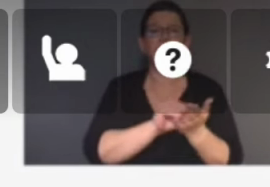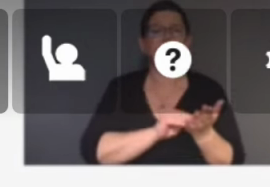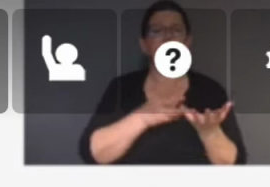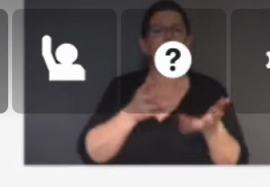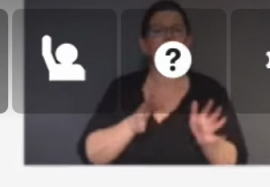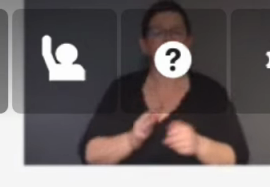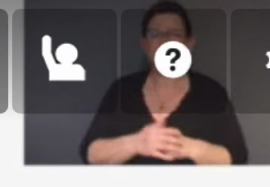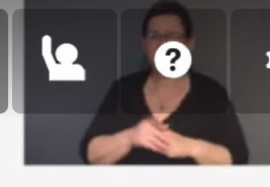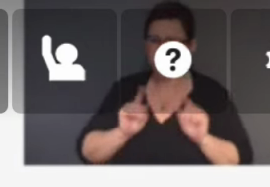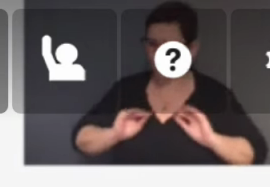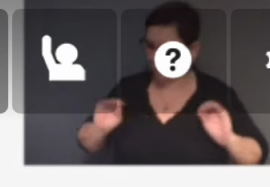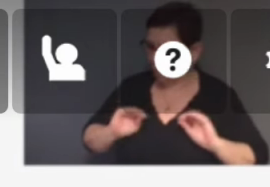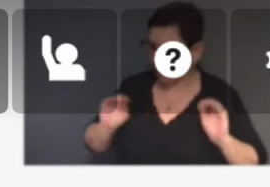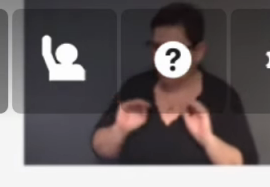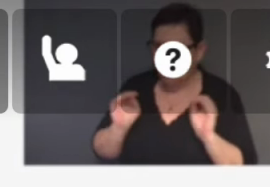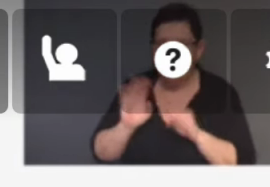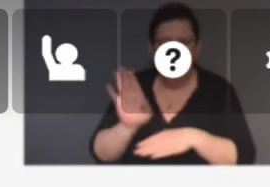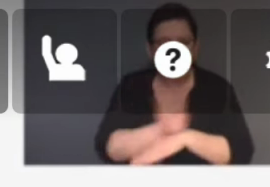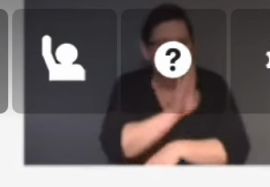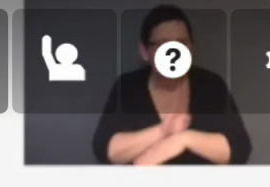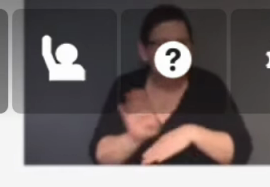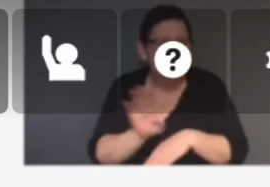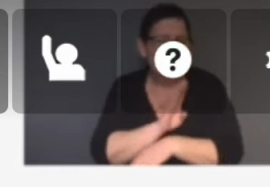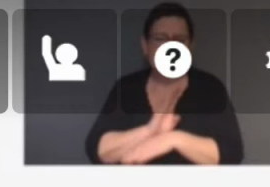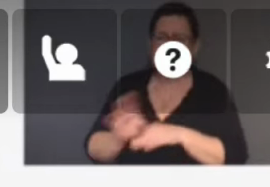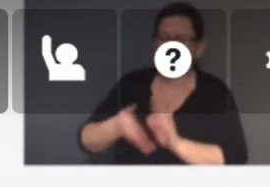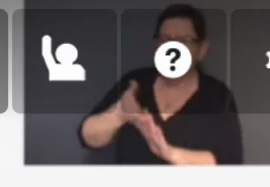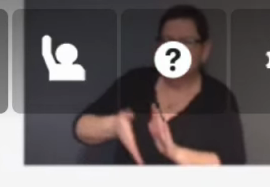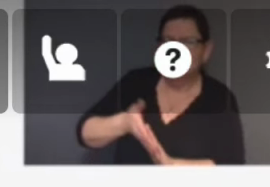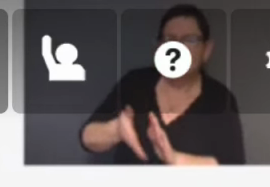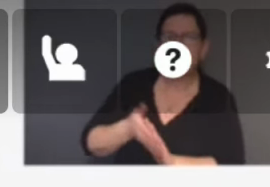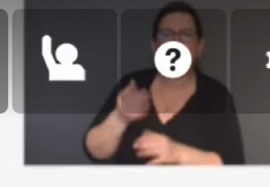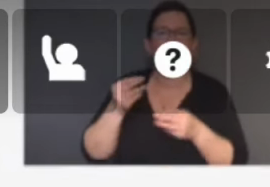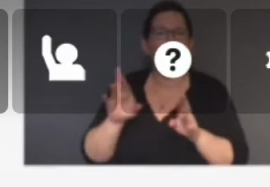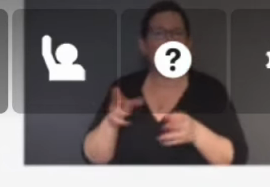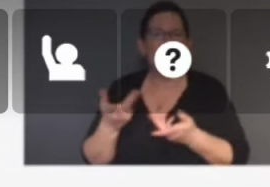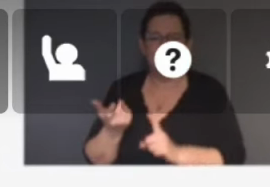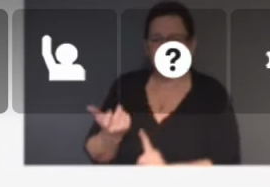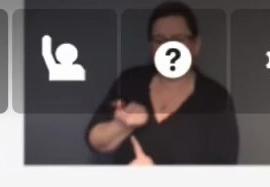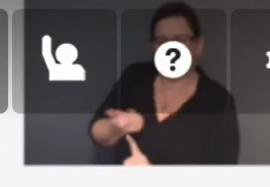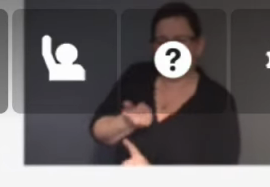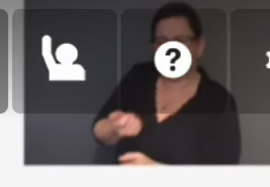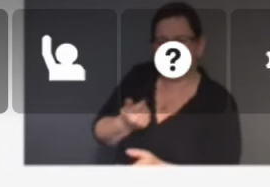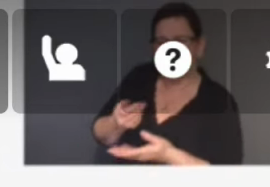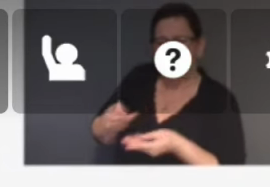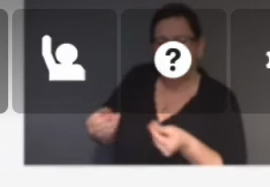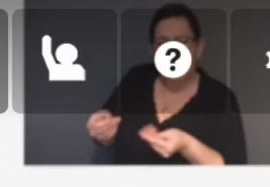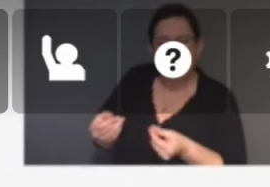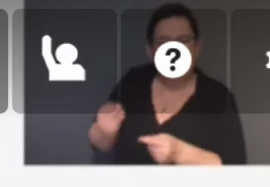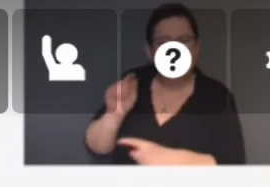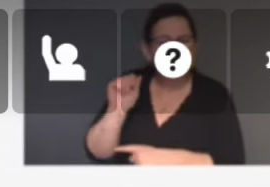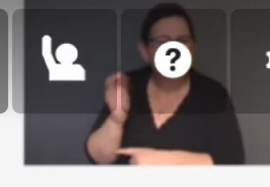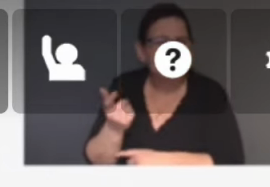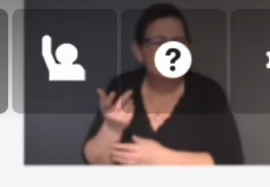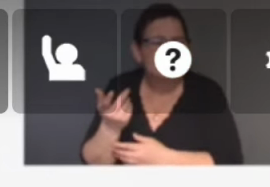Tax clinics are held all year. However, most clinics are offered in March and April.